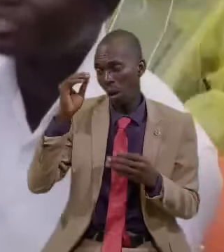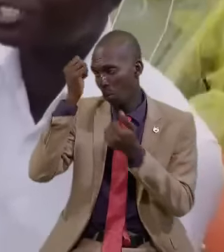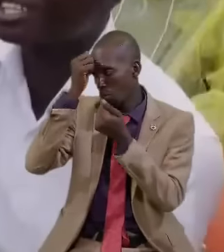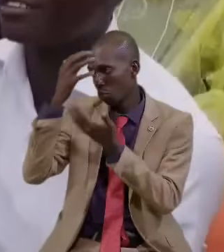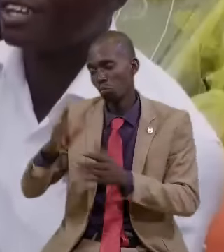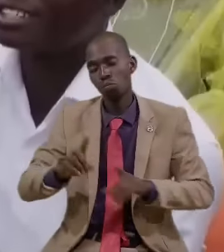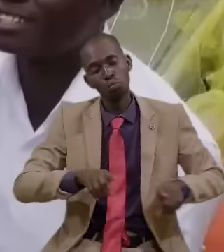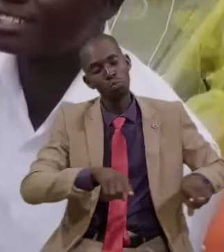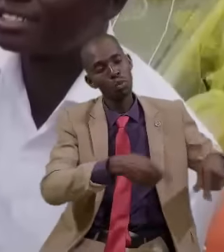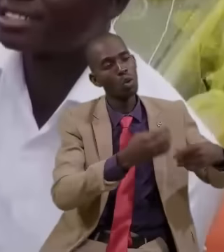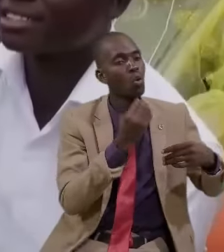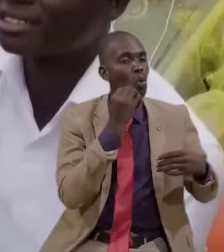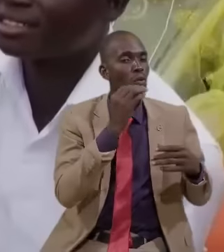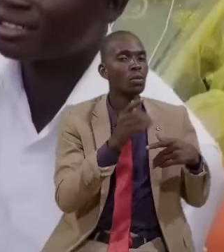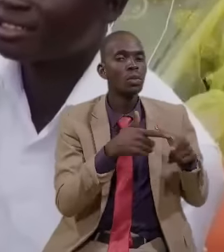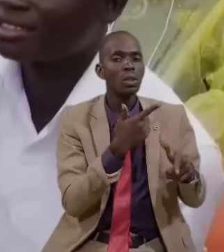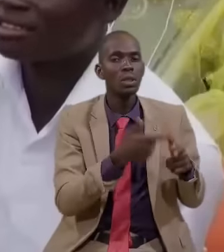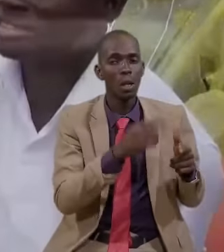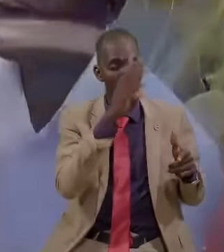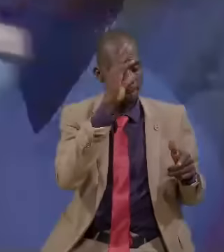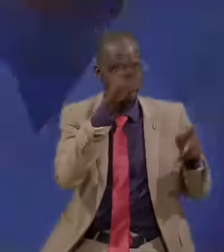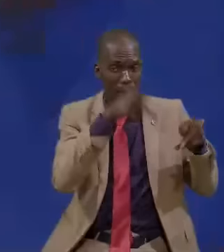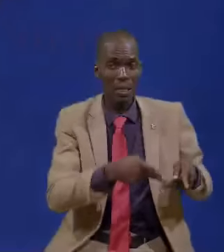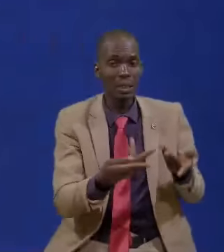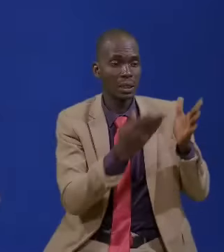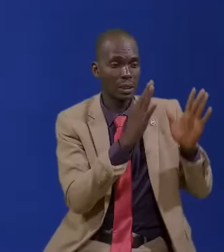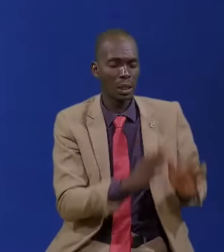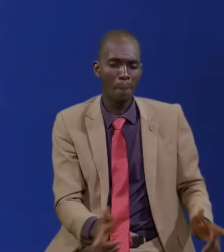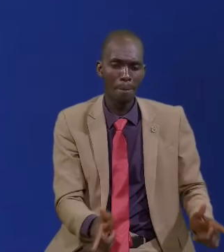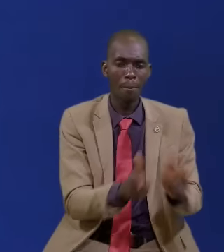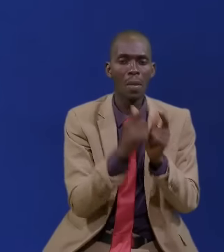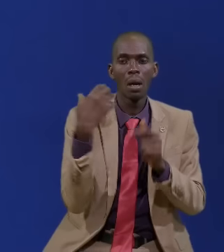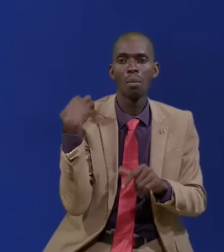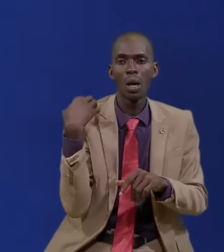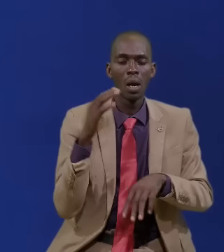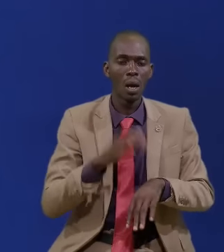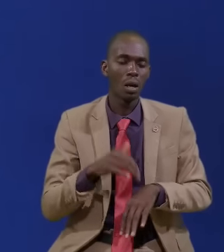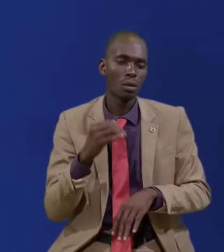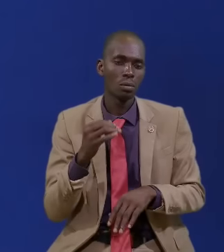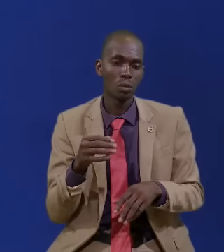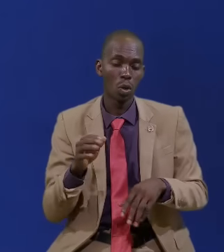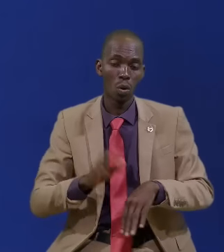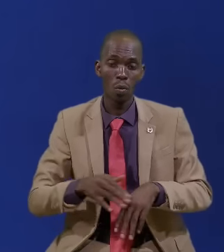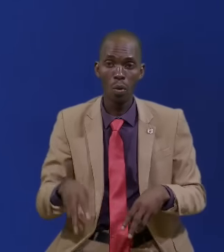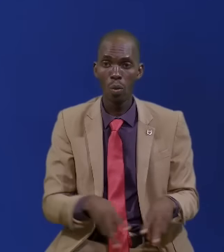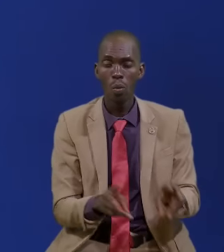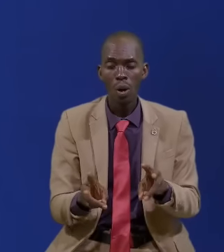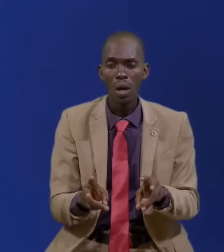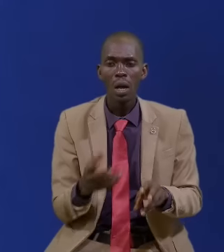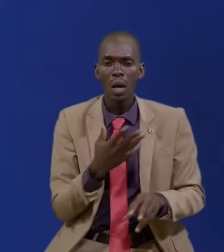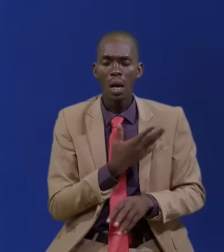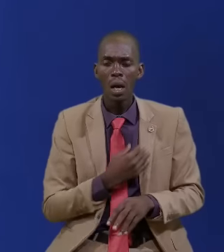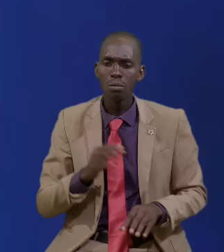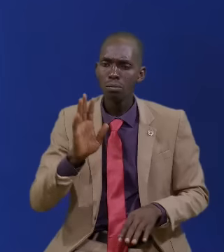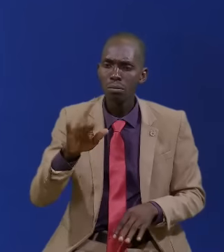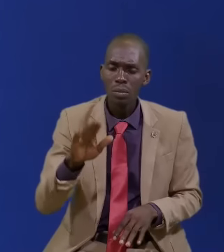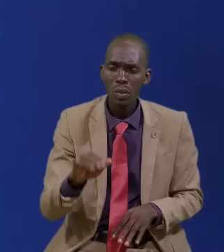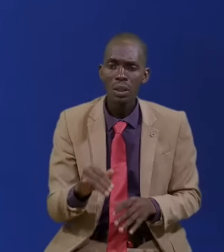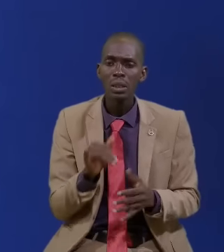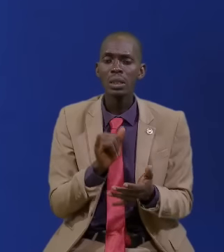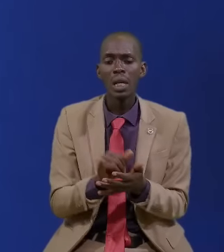him, and they told him, and they said, things turned around. The spirit of death was